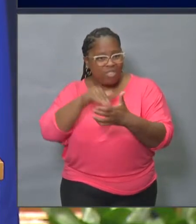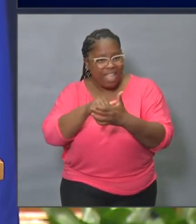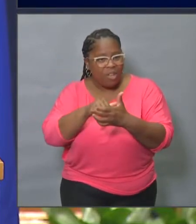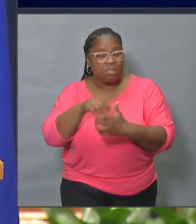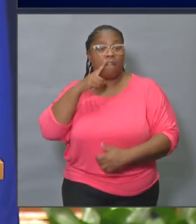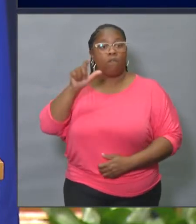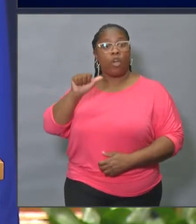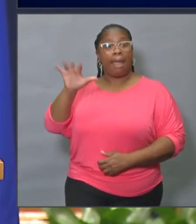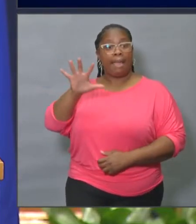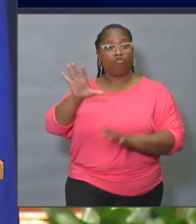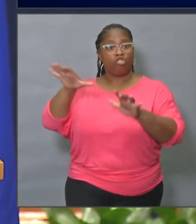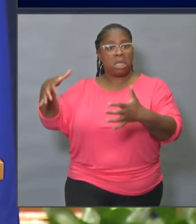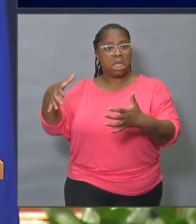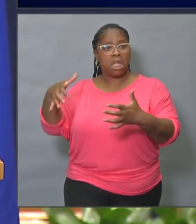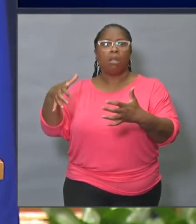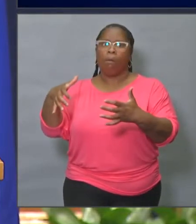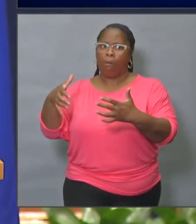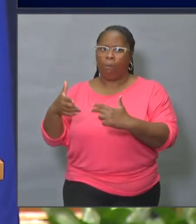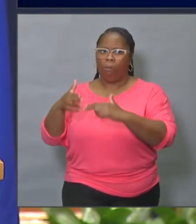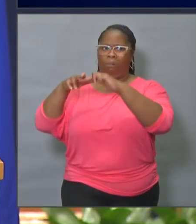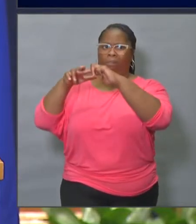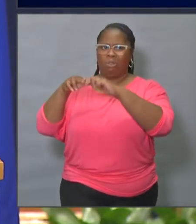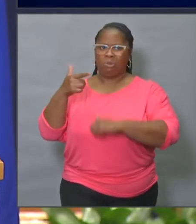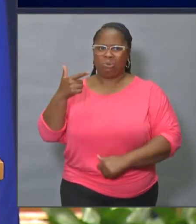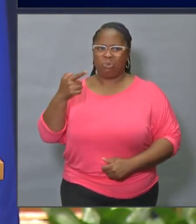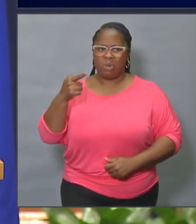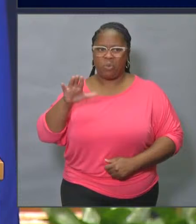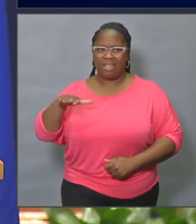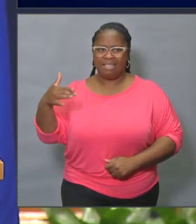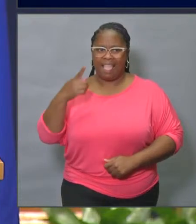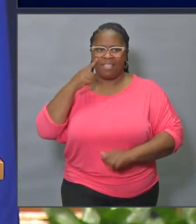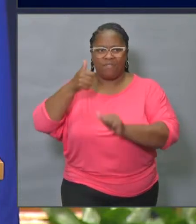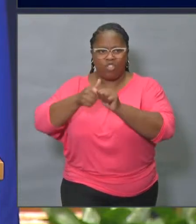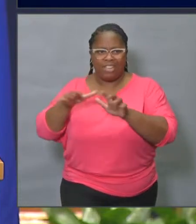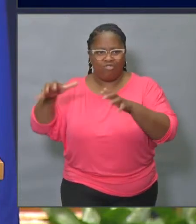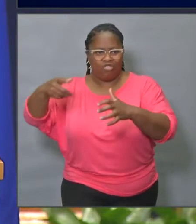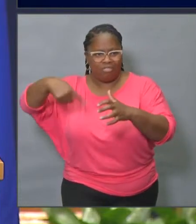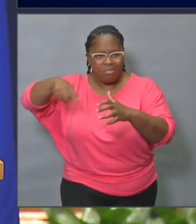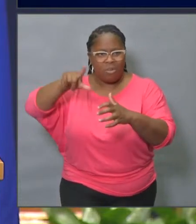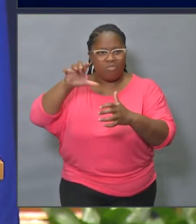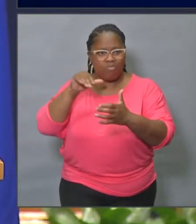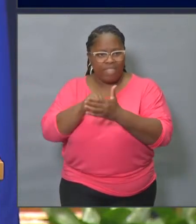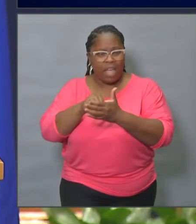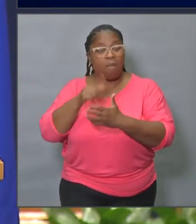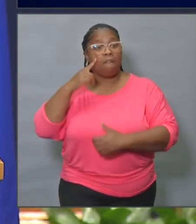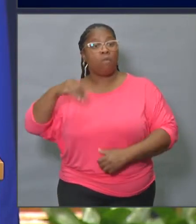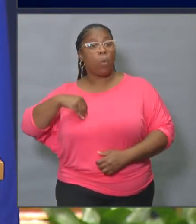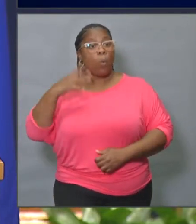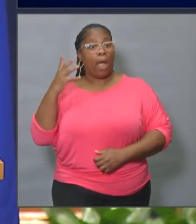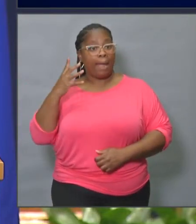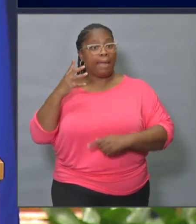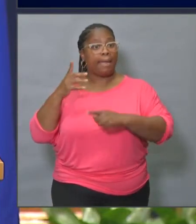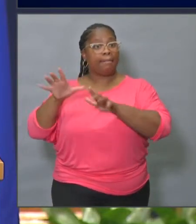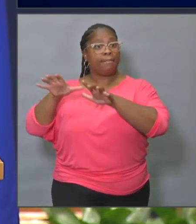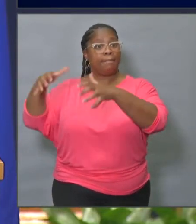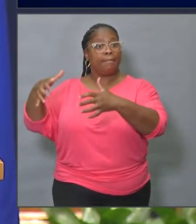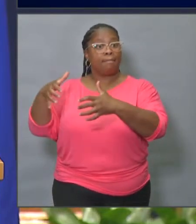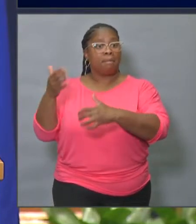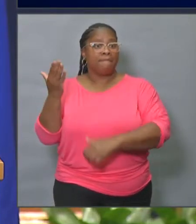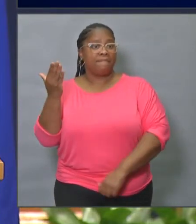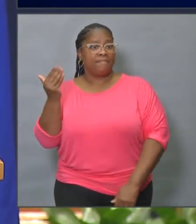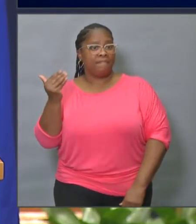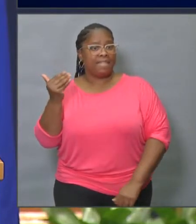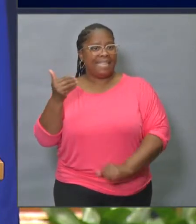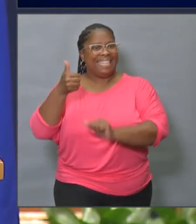Asian, the death rate has also increased to 21 deaths per 100,000 people. And for our white residents, the death rate is